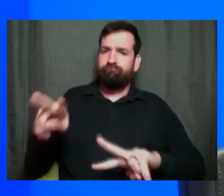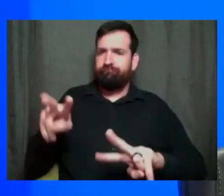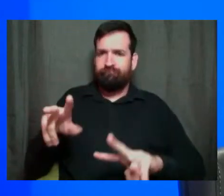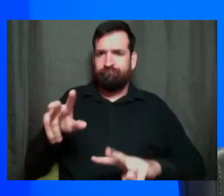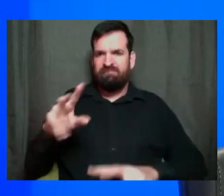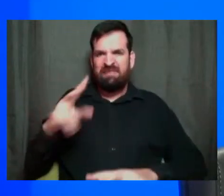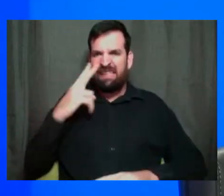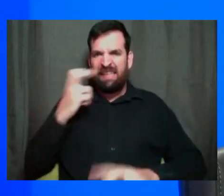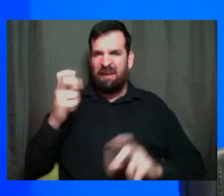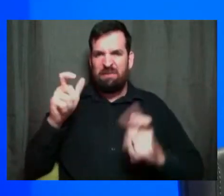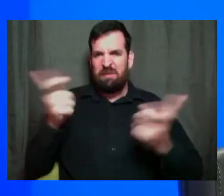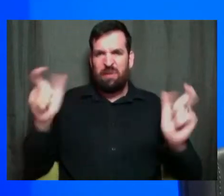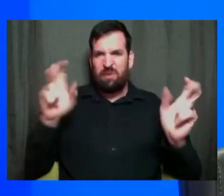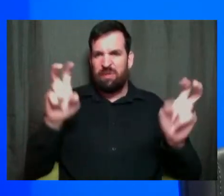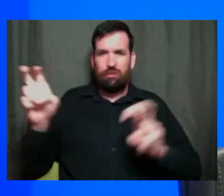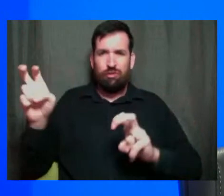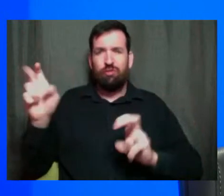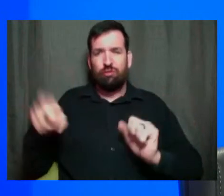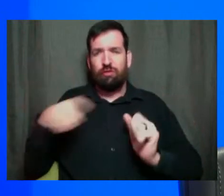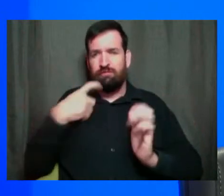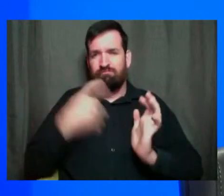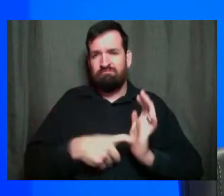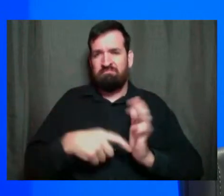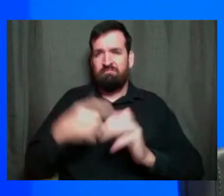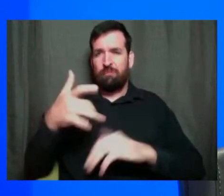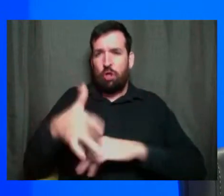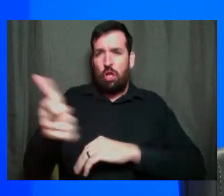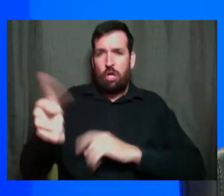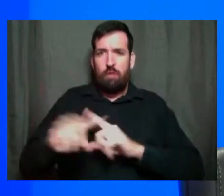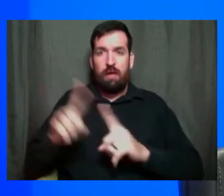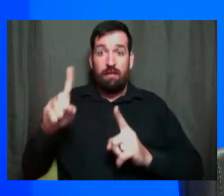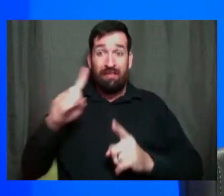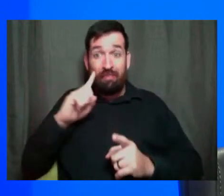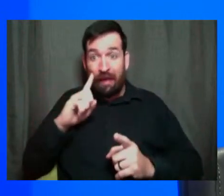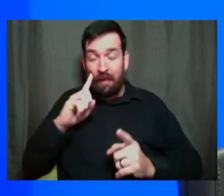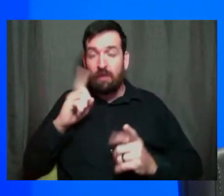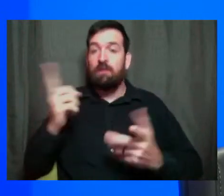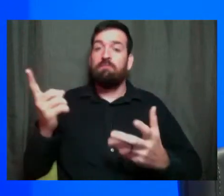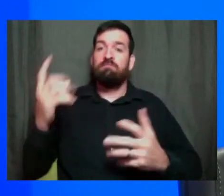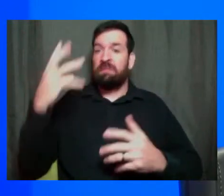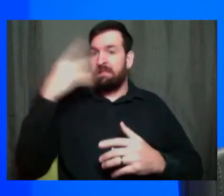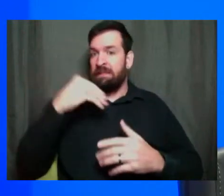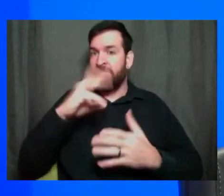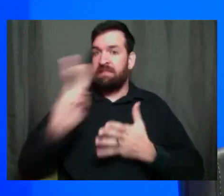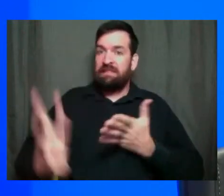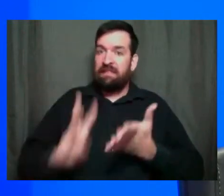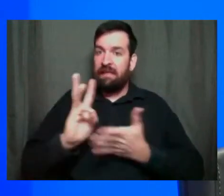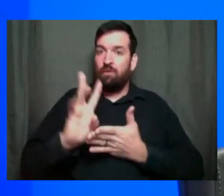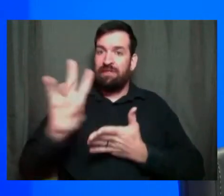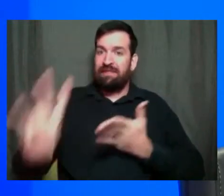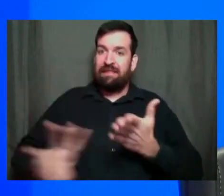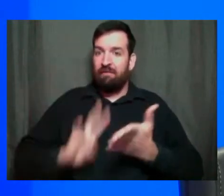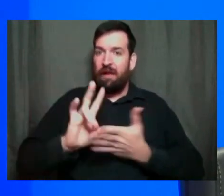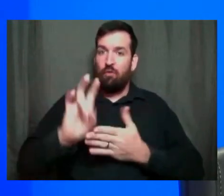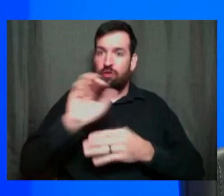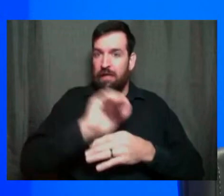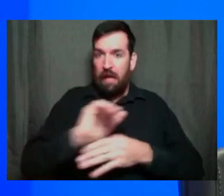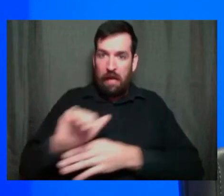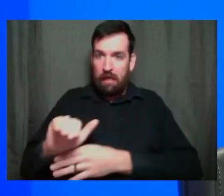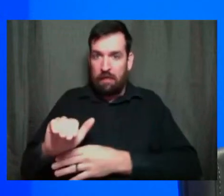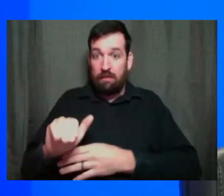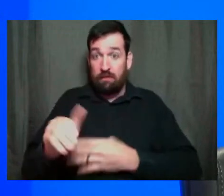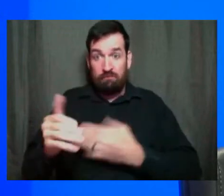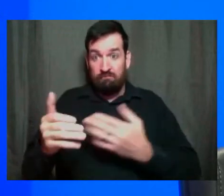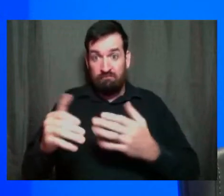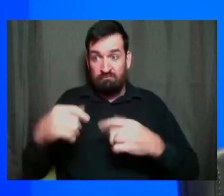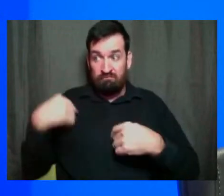deal. We probably would have picked up on it sooner and else. But when you really think about it, if someone's sleeping 6, 7, 8 hours a night and inhaling this, and they've done this 5, 10 years,